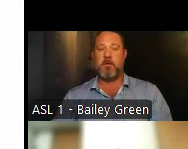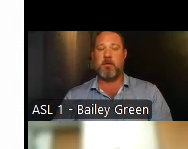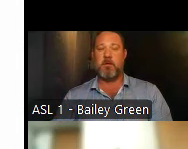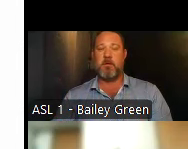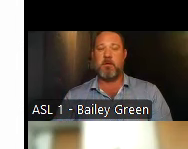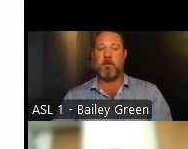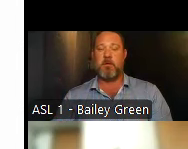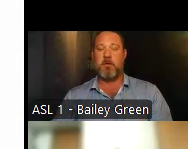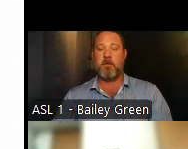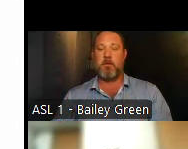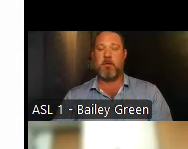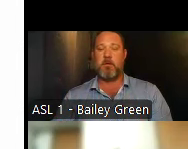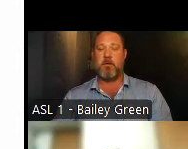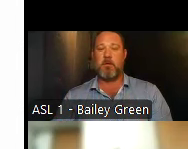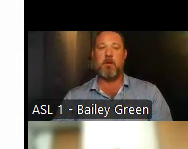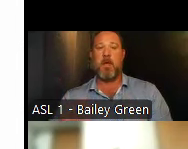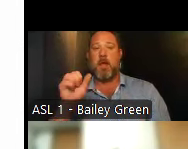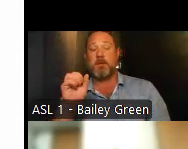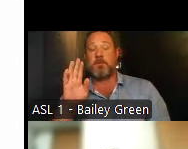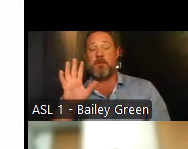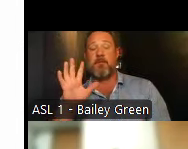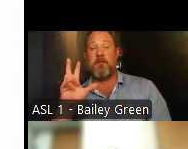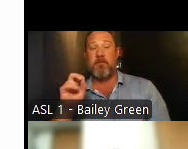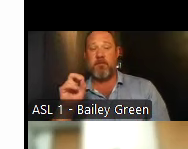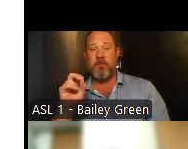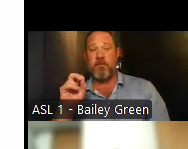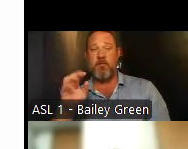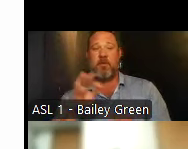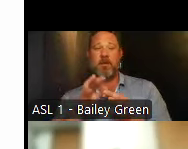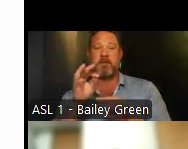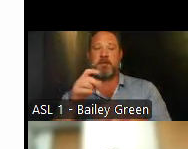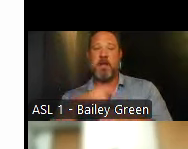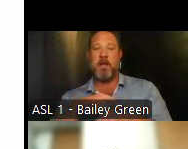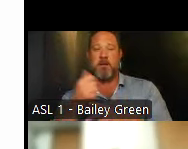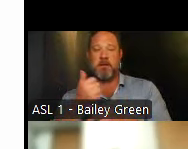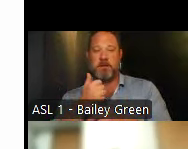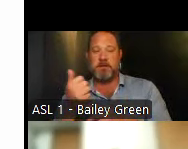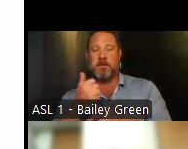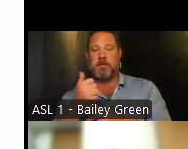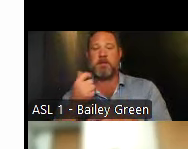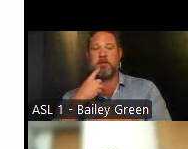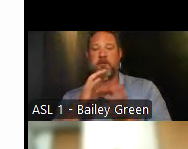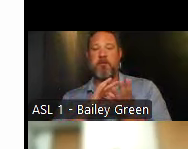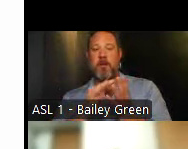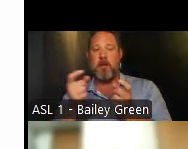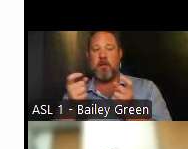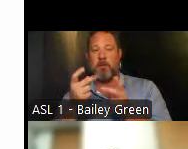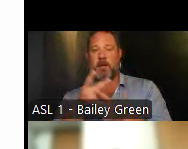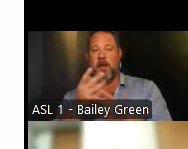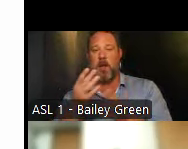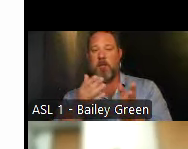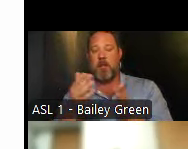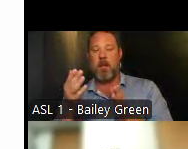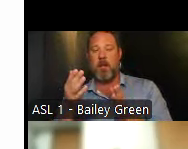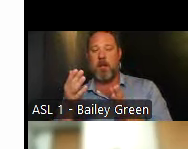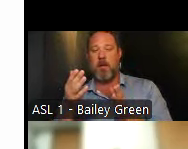SB 530 by Senator Richardson. This bill extends time and distance access standards for Medi-Cal managed care plans,